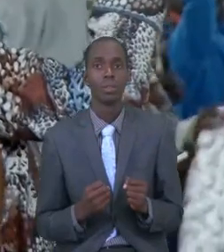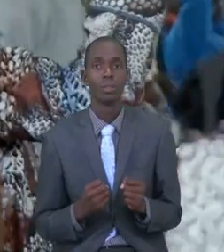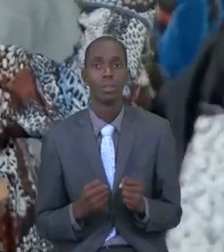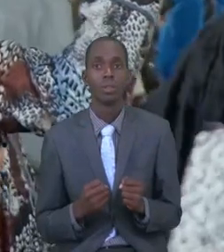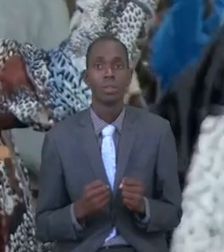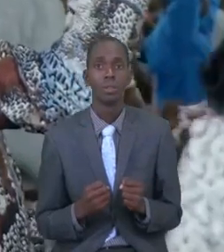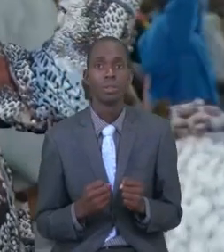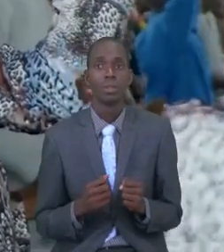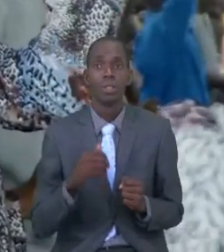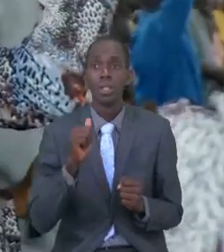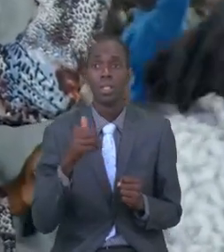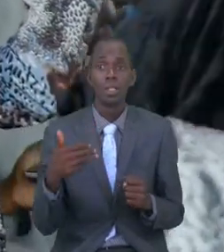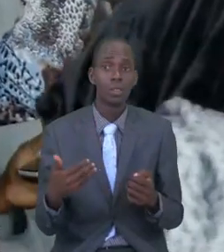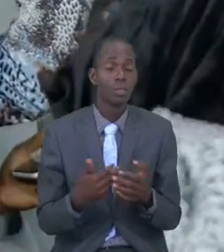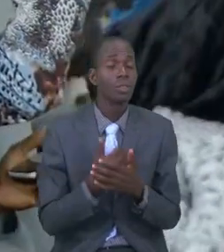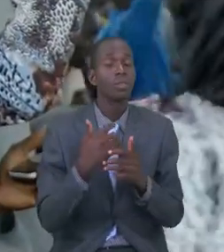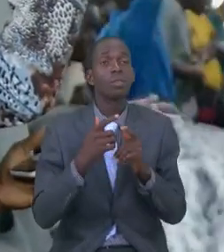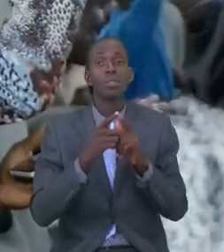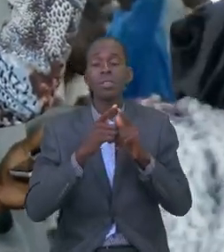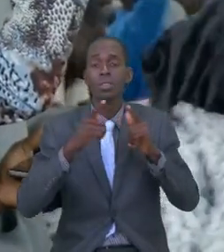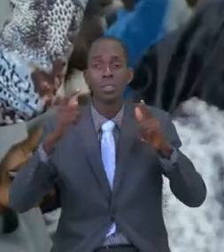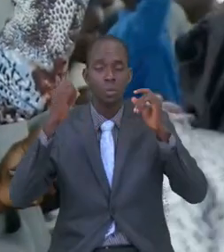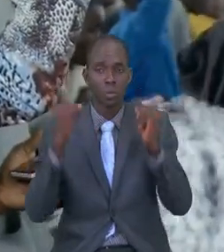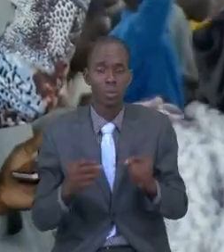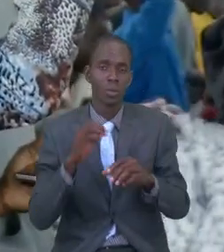strength, a new dynamite in you.